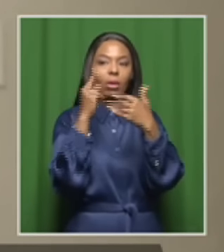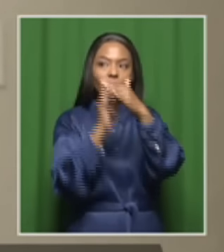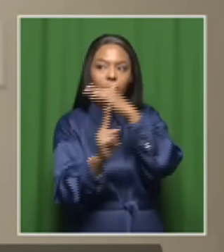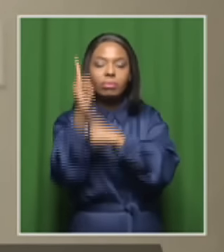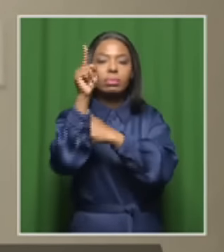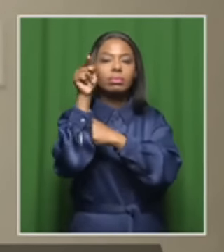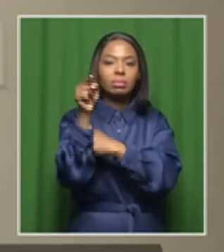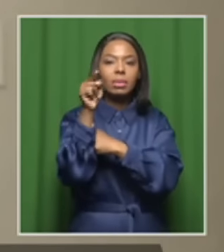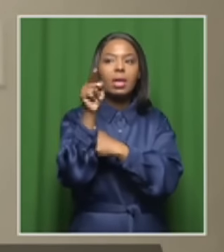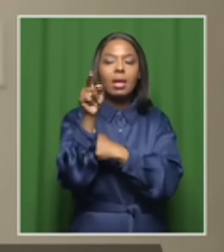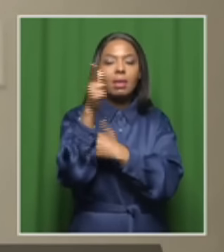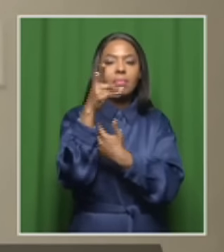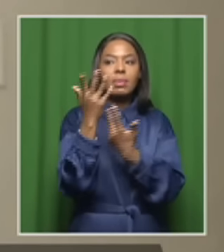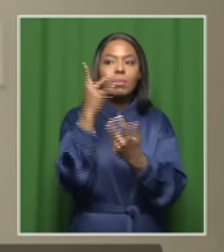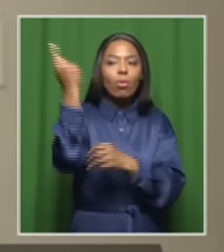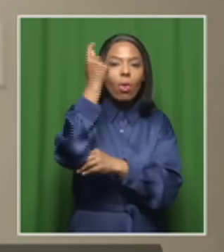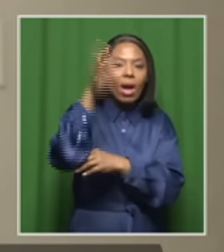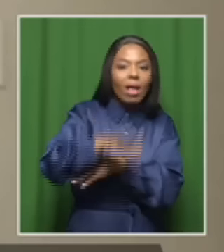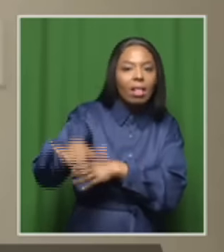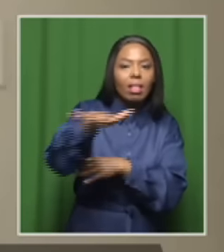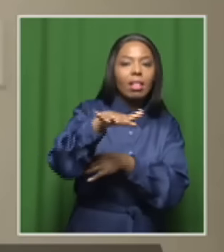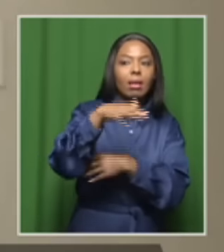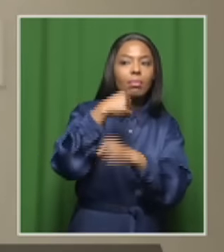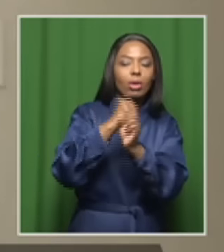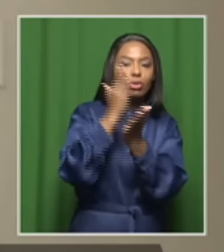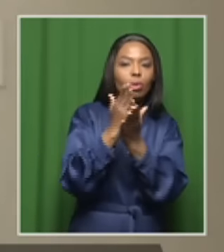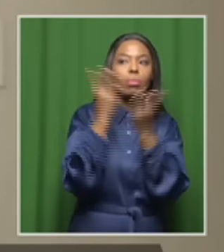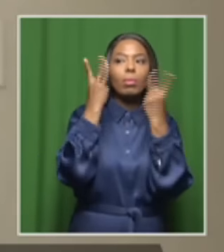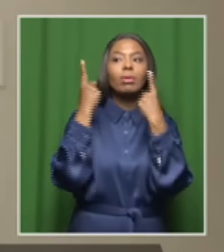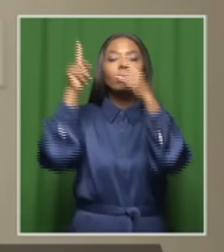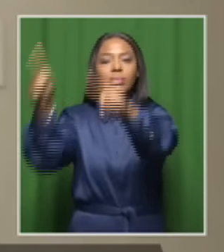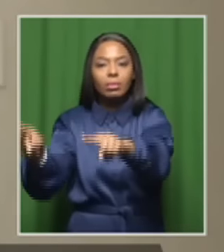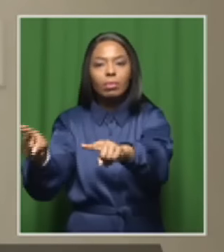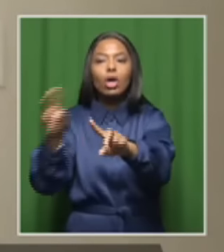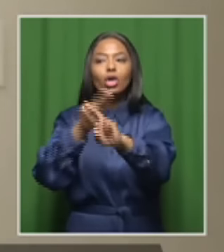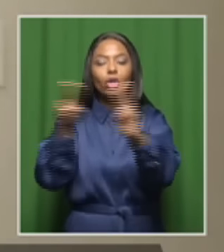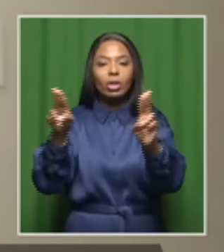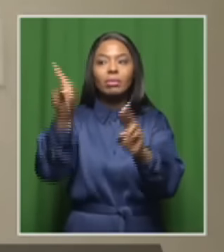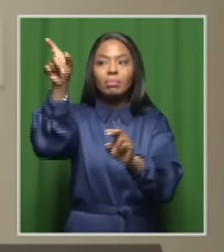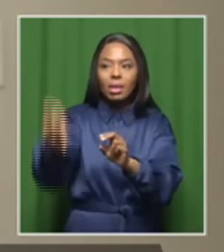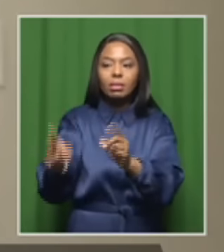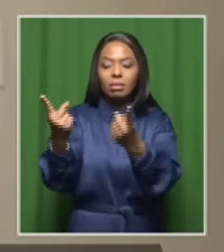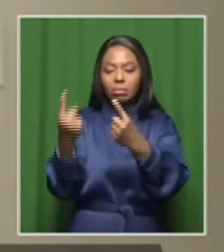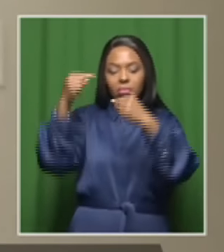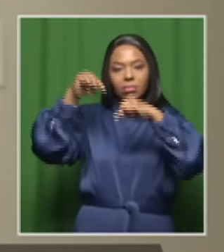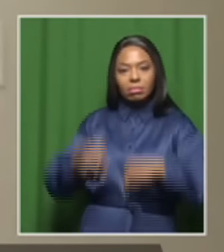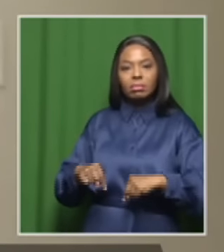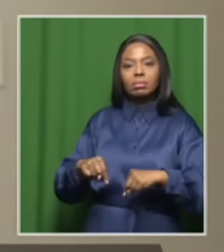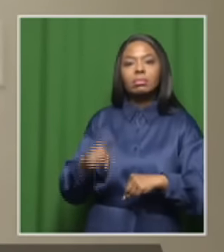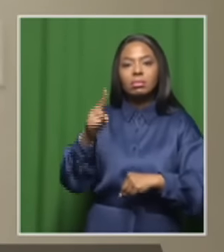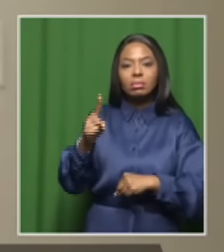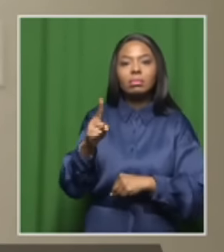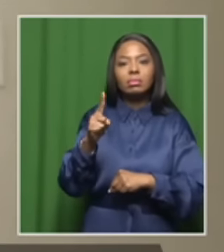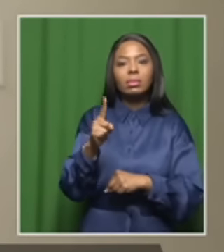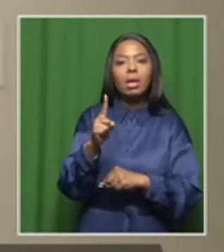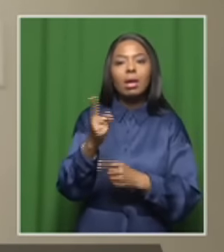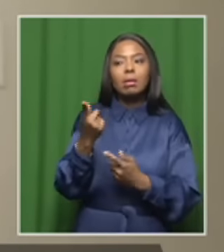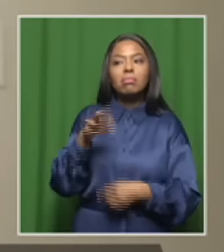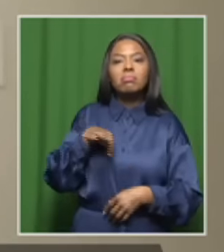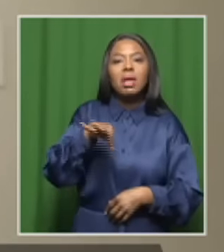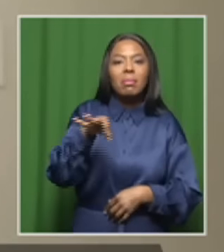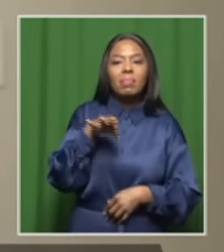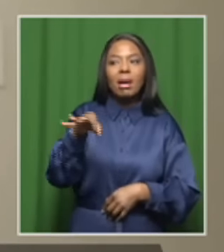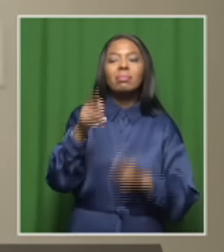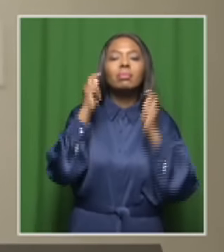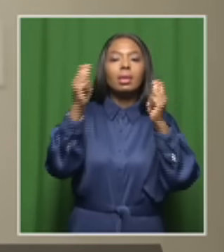people where they are, instead of them having to spend money to go to SASSA offices that are far